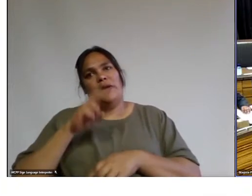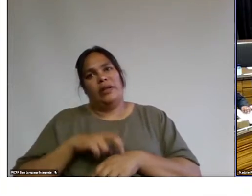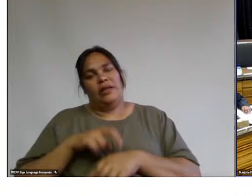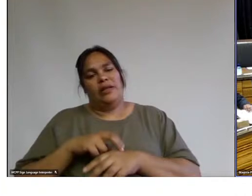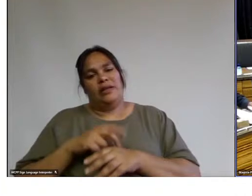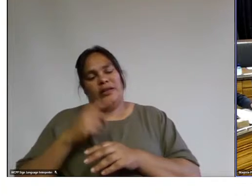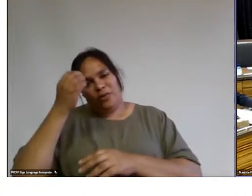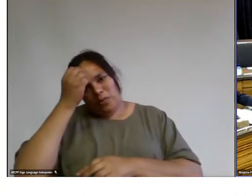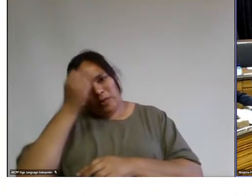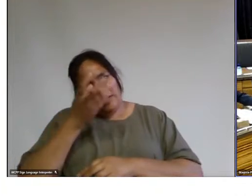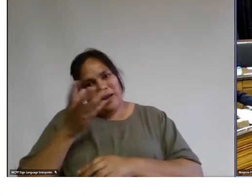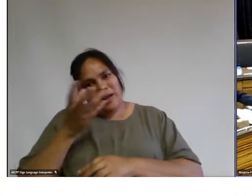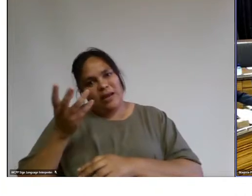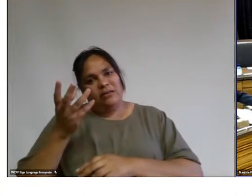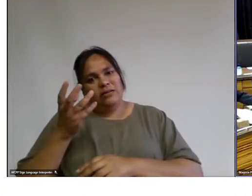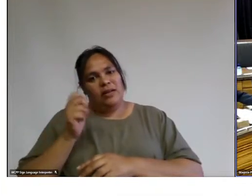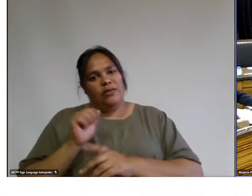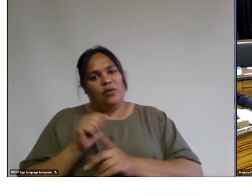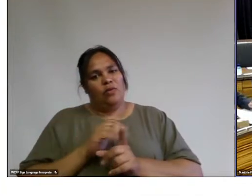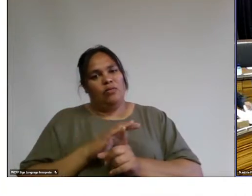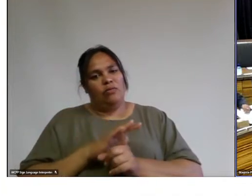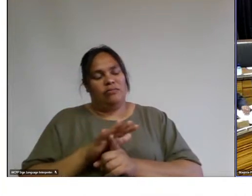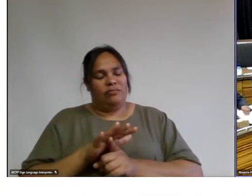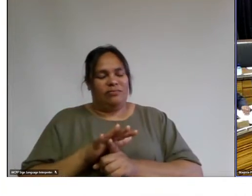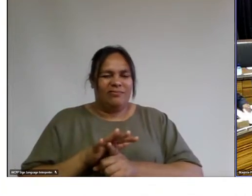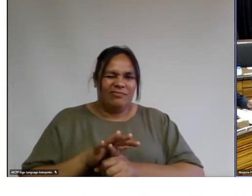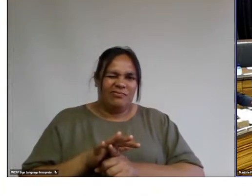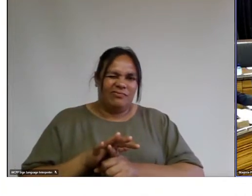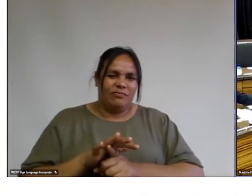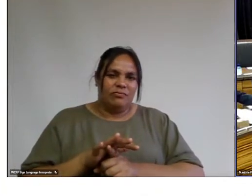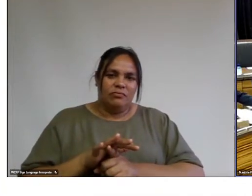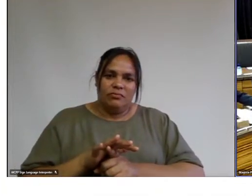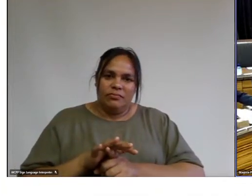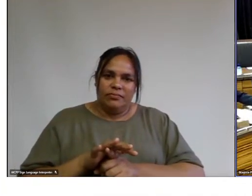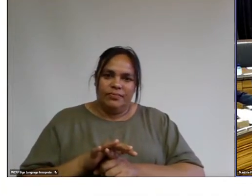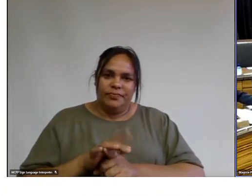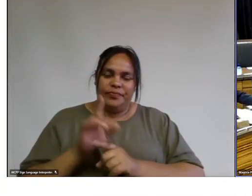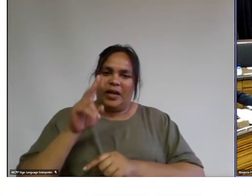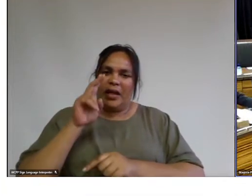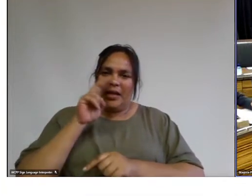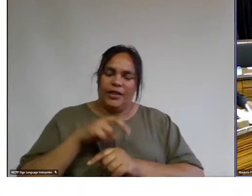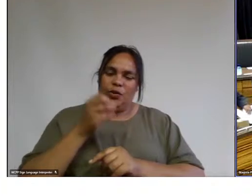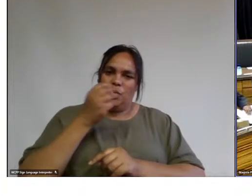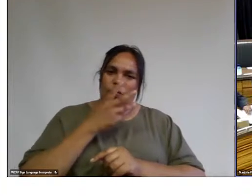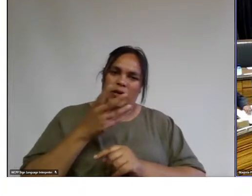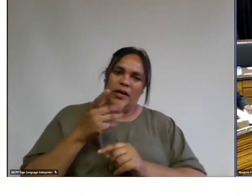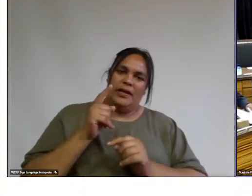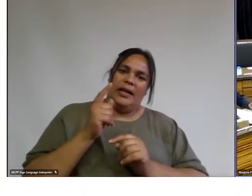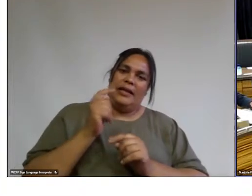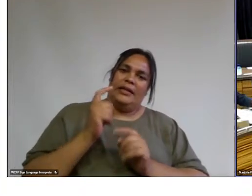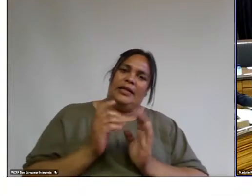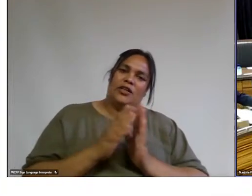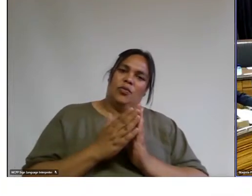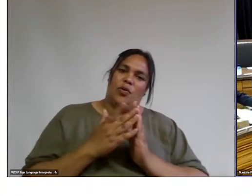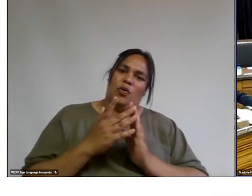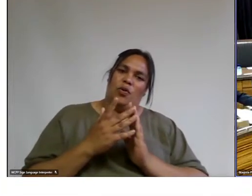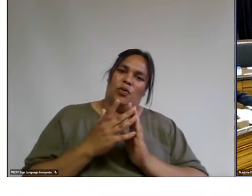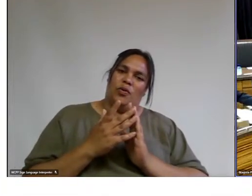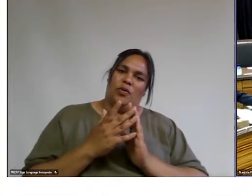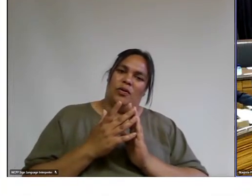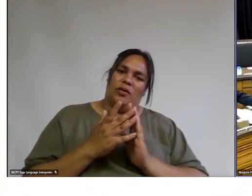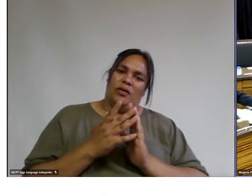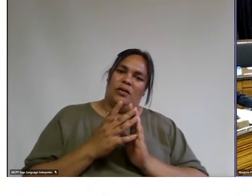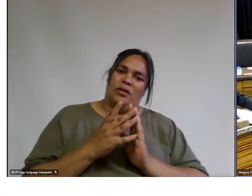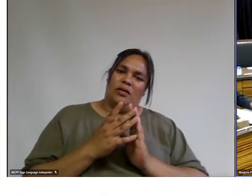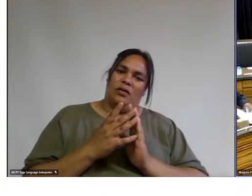that parents needed to actually indicate that they had received certain textbooks. Now, clearly we could not provide, I guess,